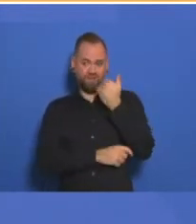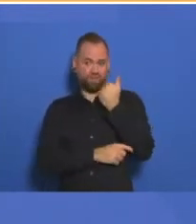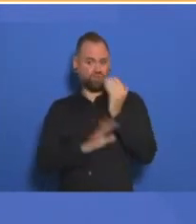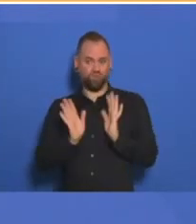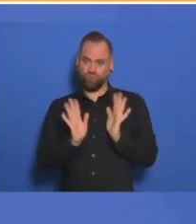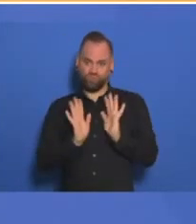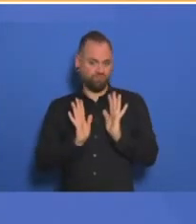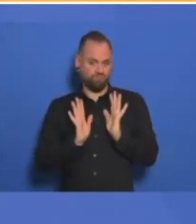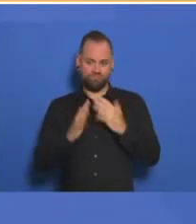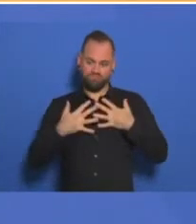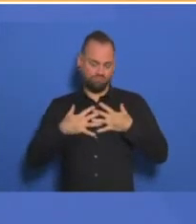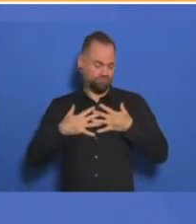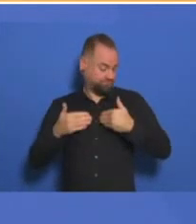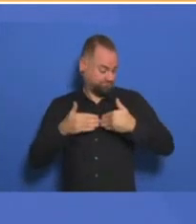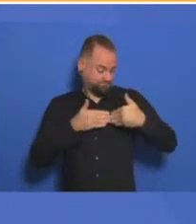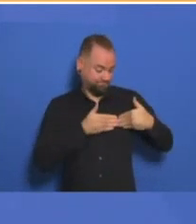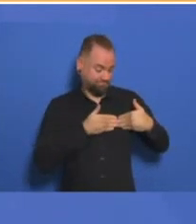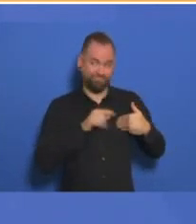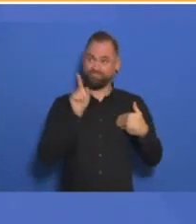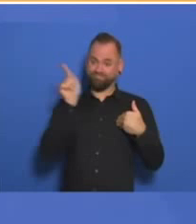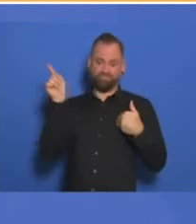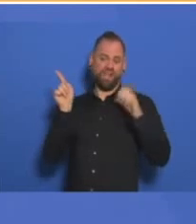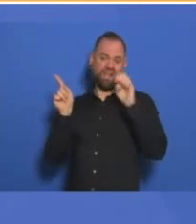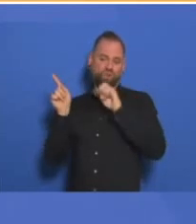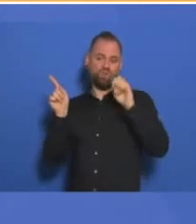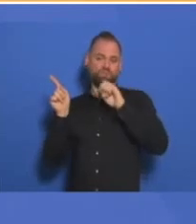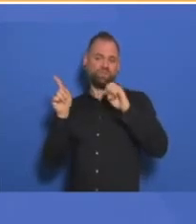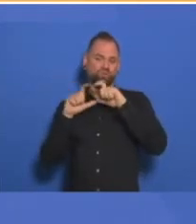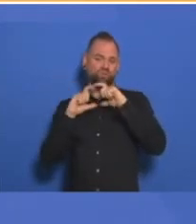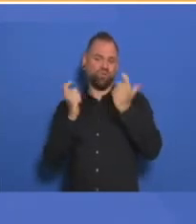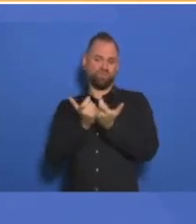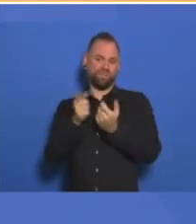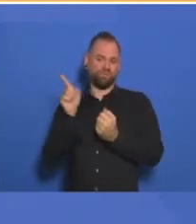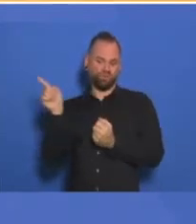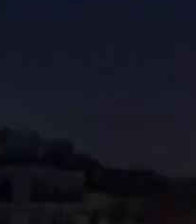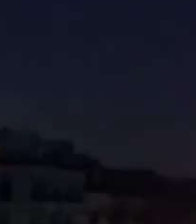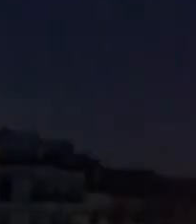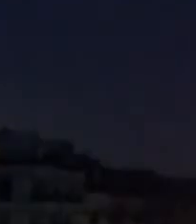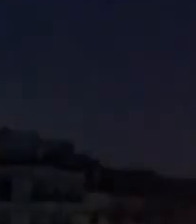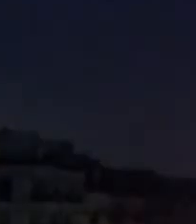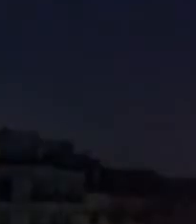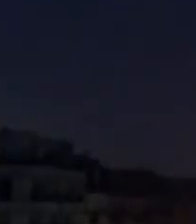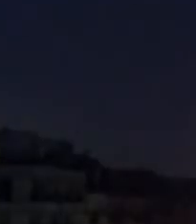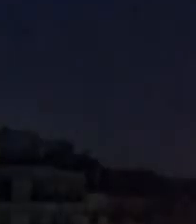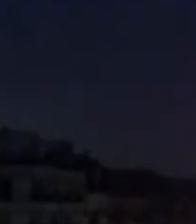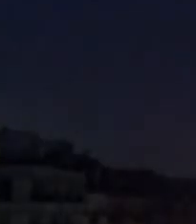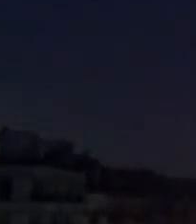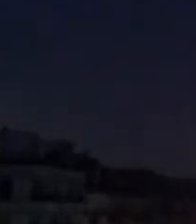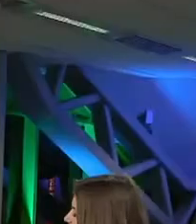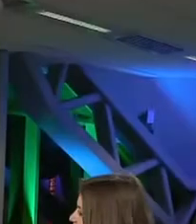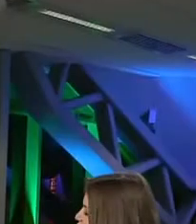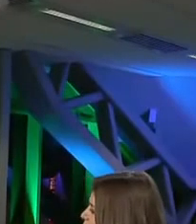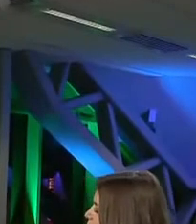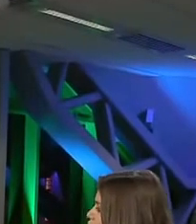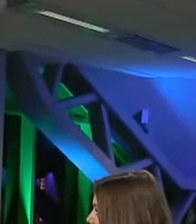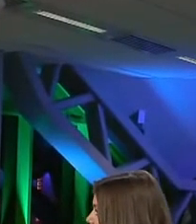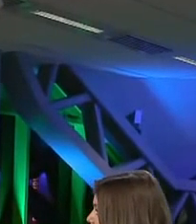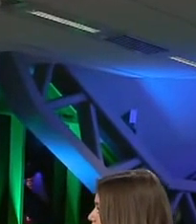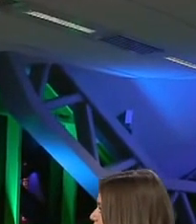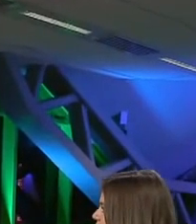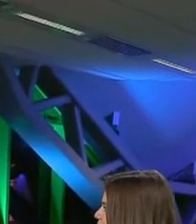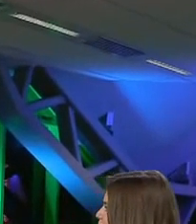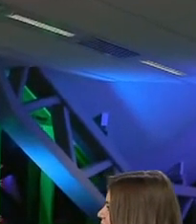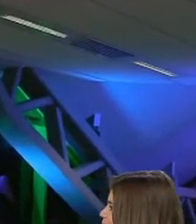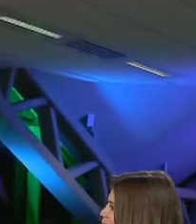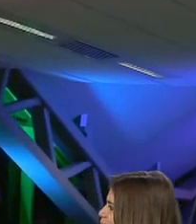isolate in those days before Christmas and just avoid contact with other people wherever possible. Kate, thank you very much. Our